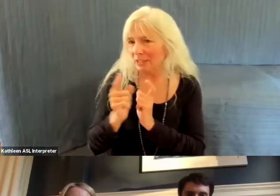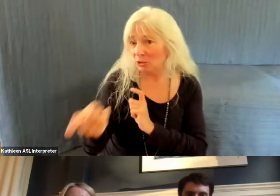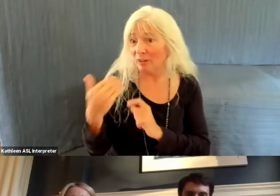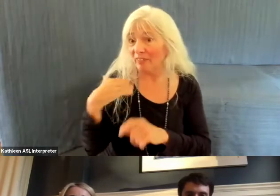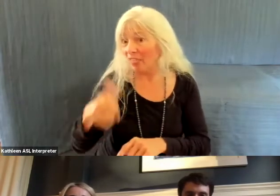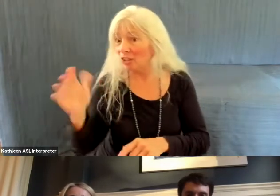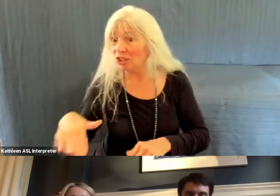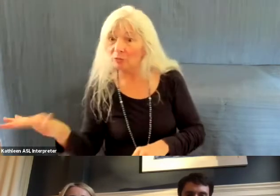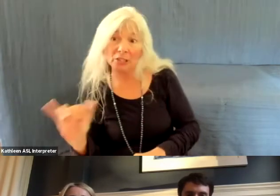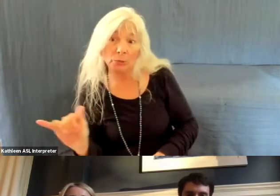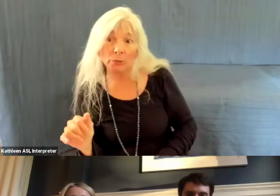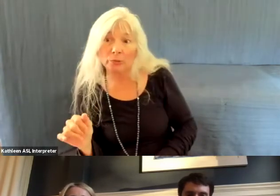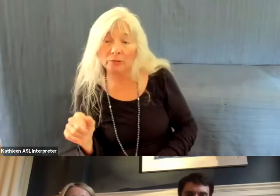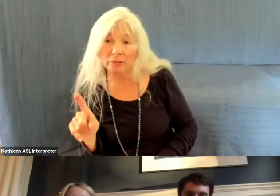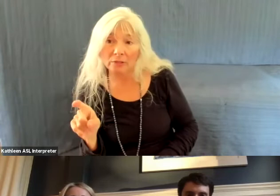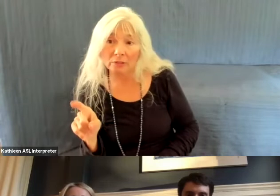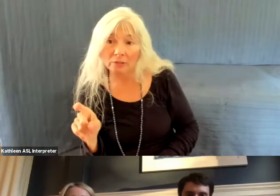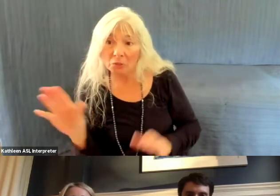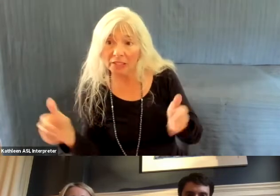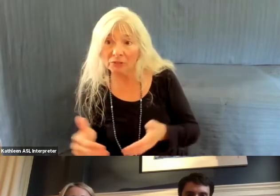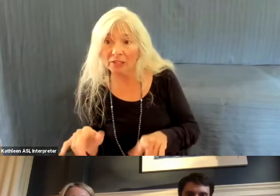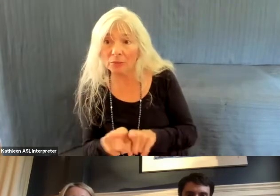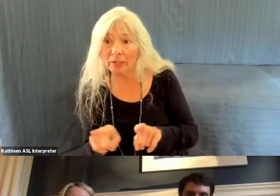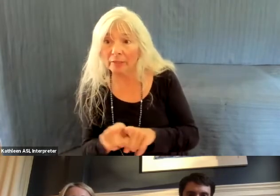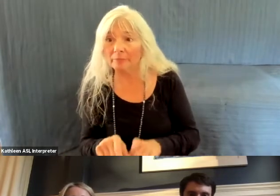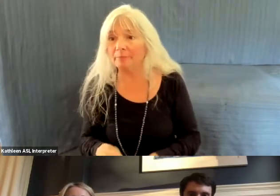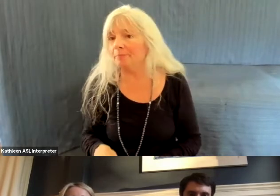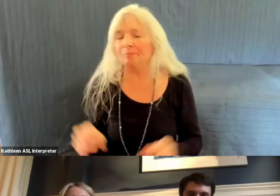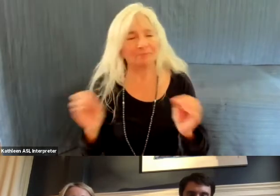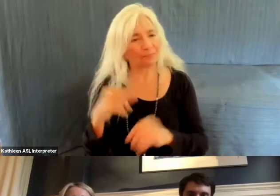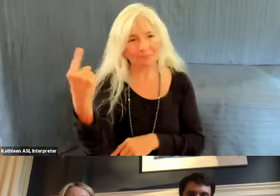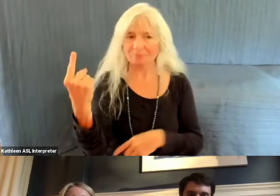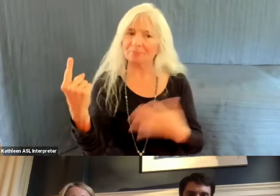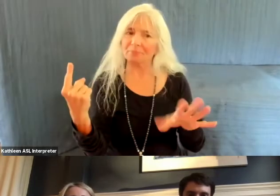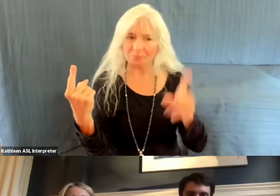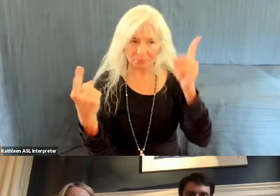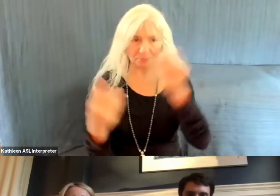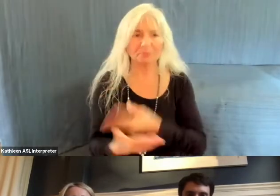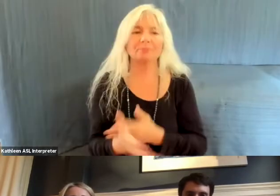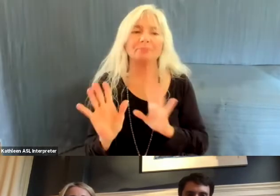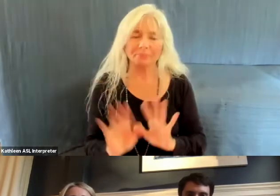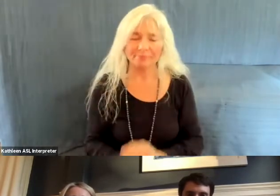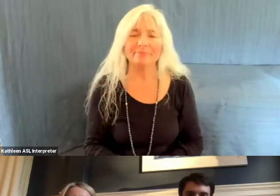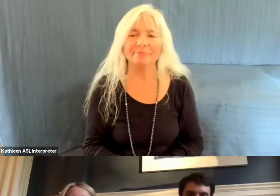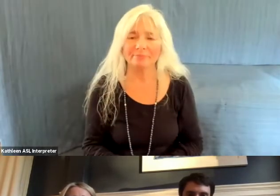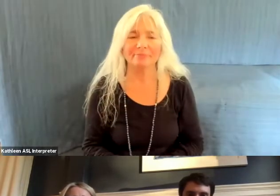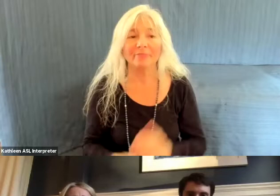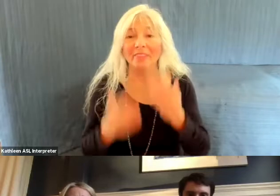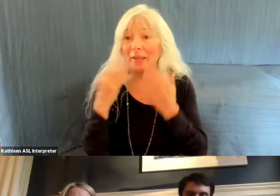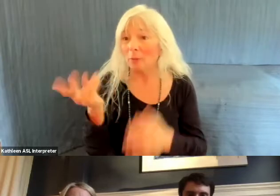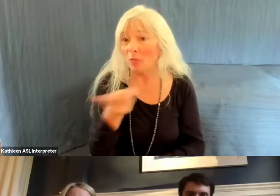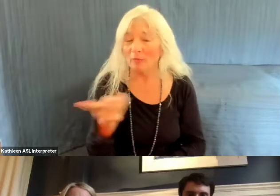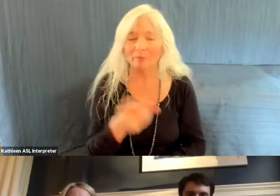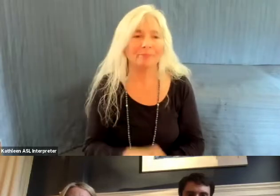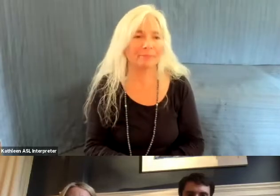other children that you wanted to introduce as well? Oh no, that's all. Okay. All right. Thank you. Thank you both.